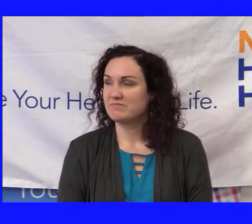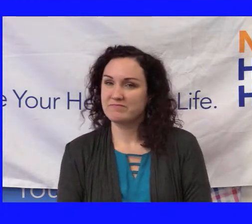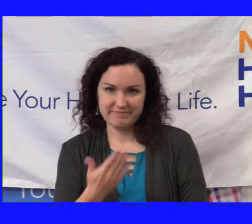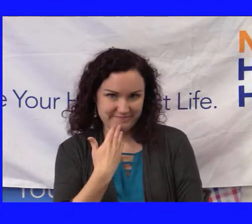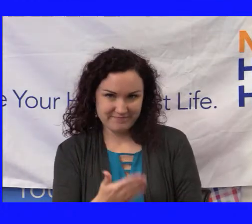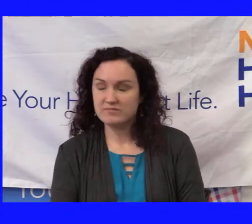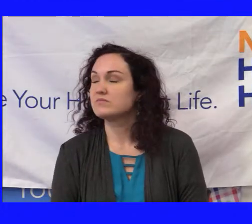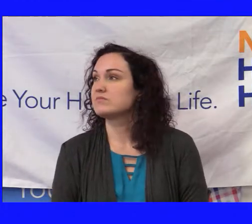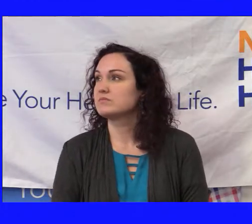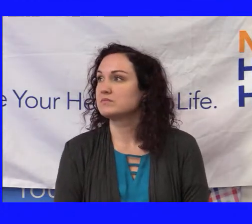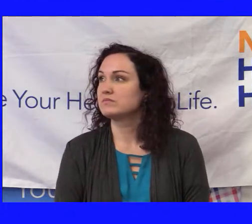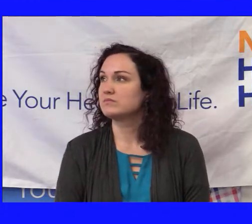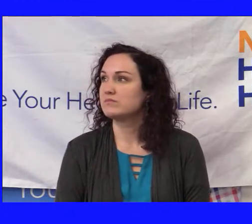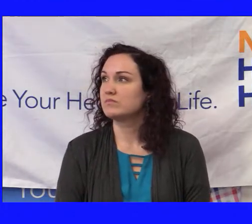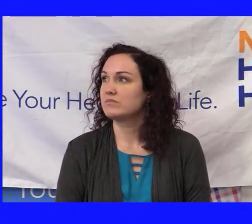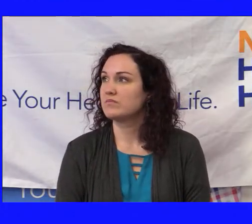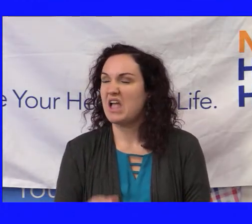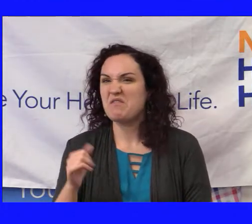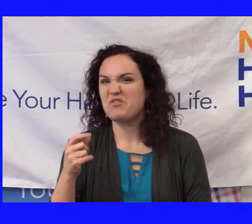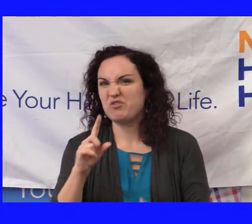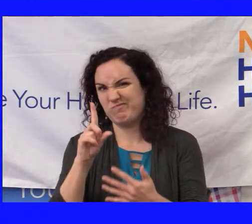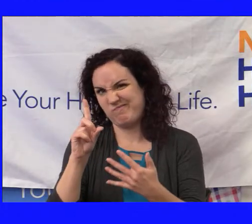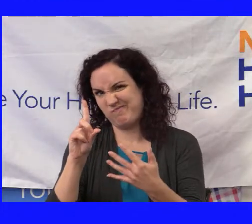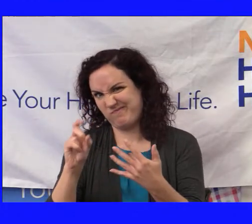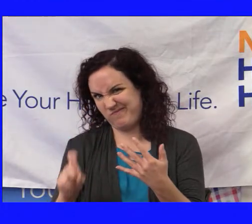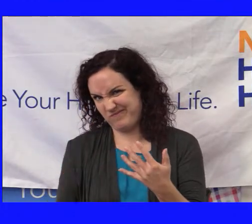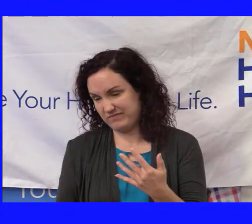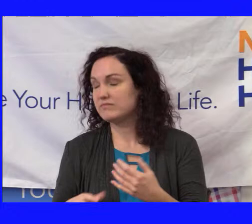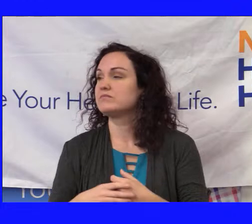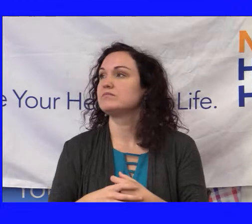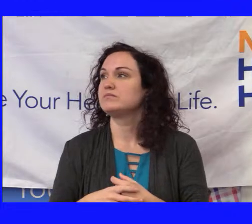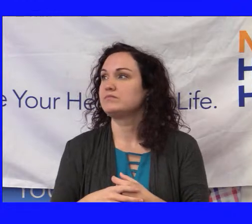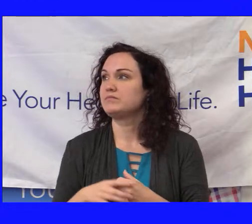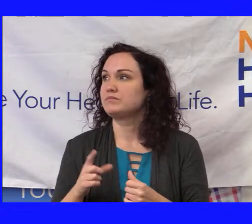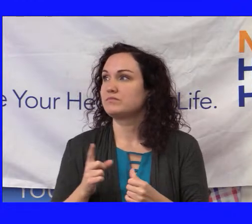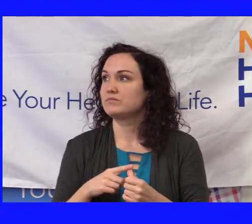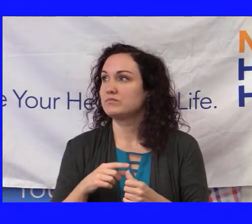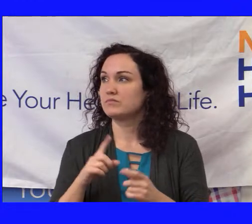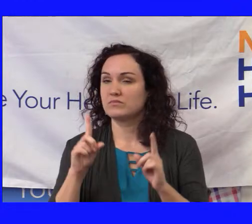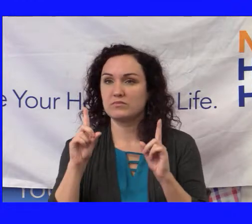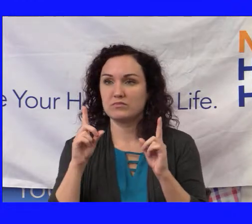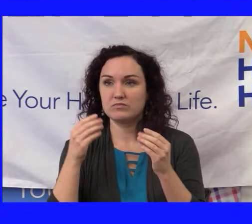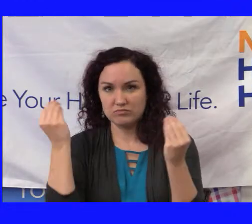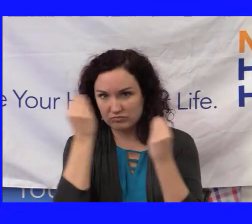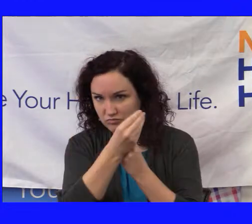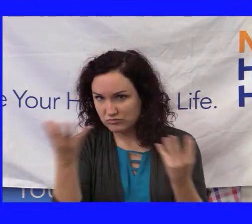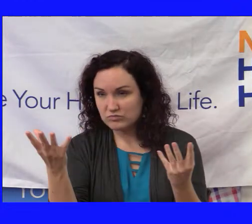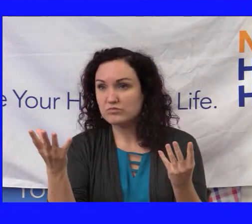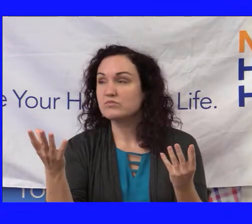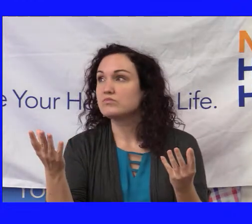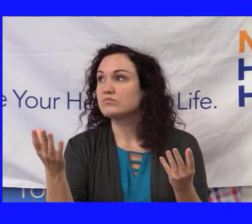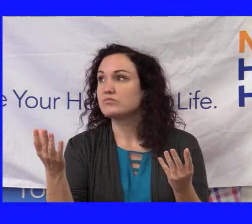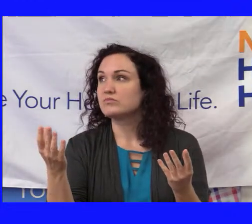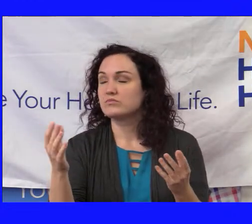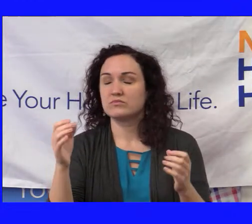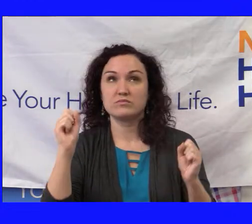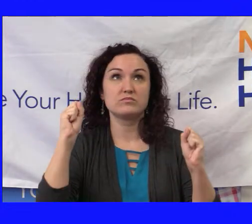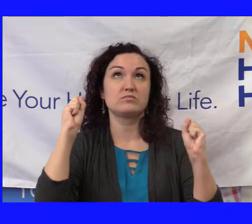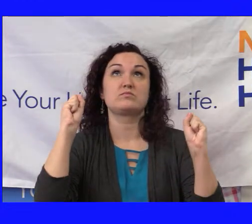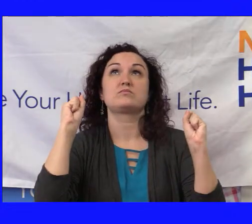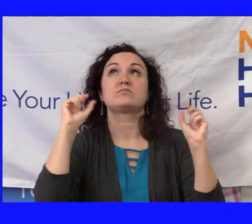you. I just have a couple of questions. First of all, I would like to say to the group, you did an